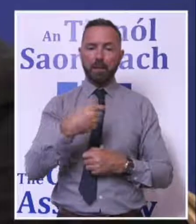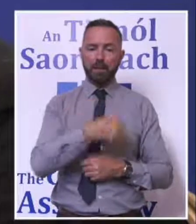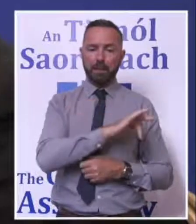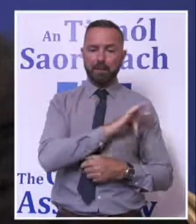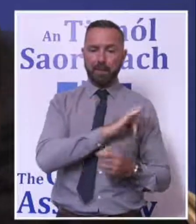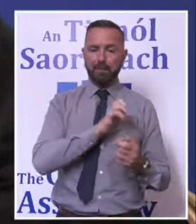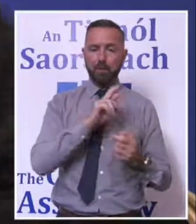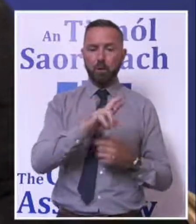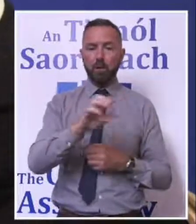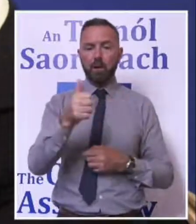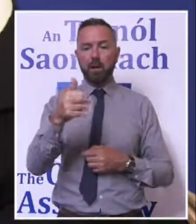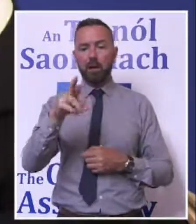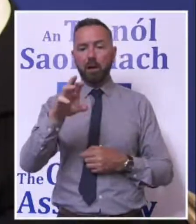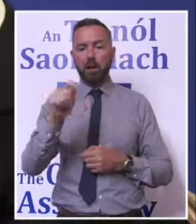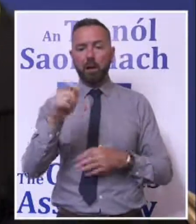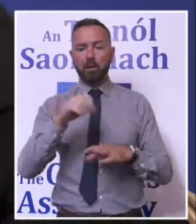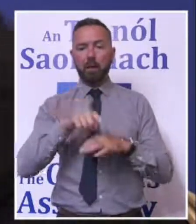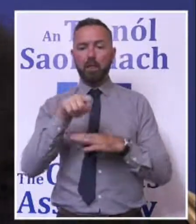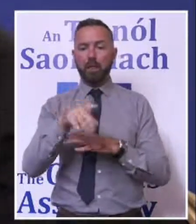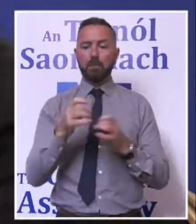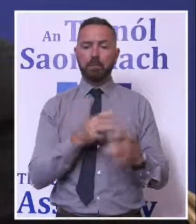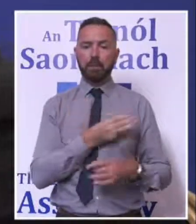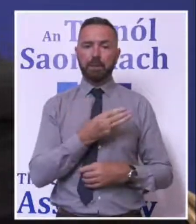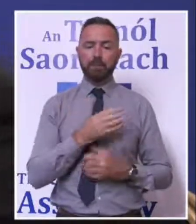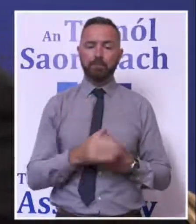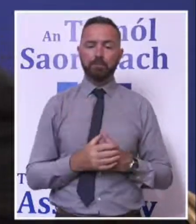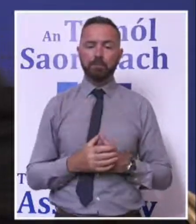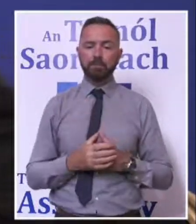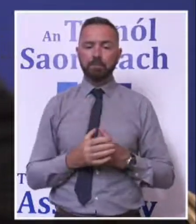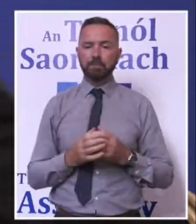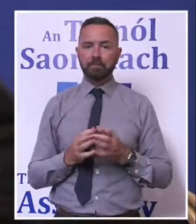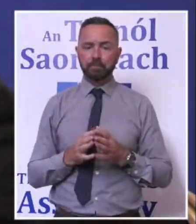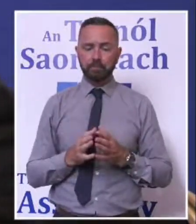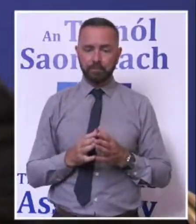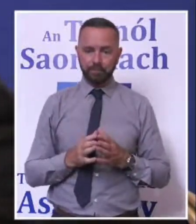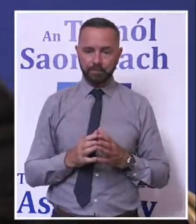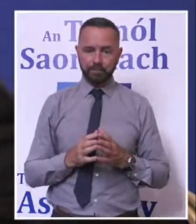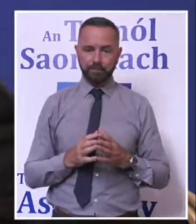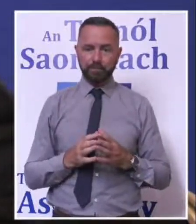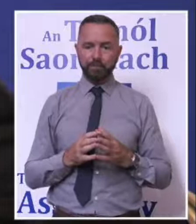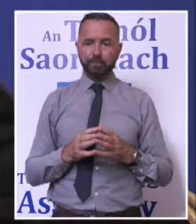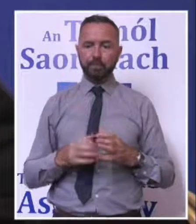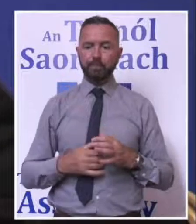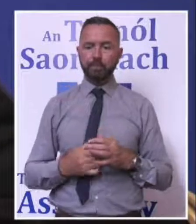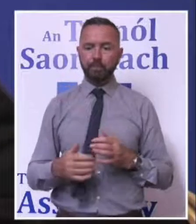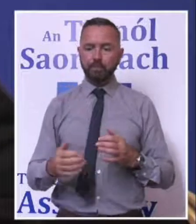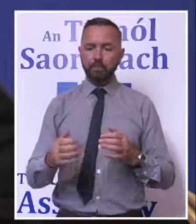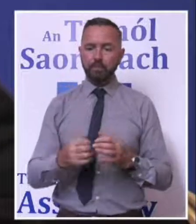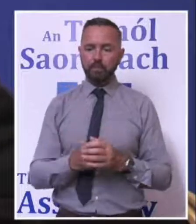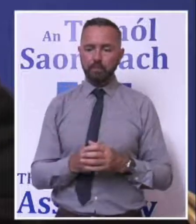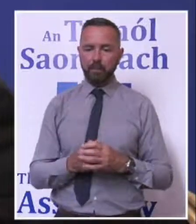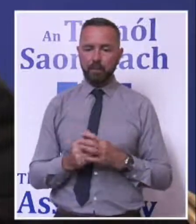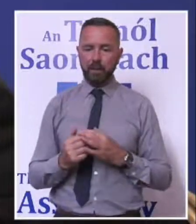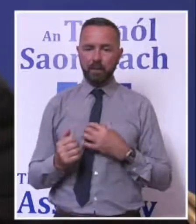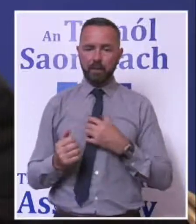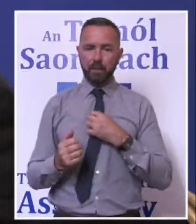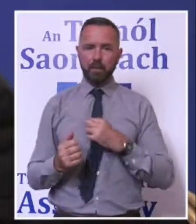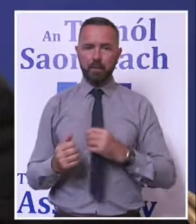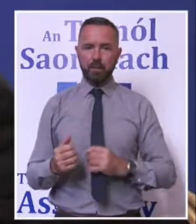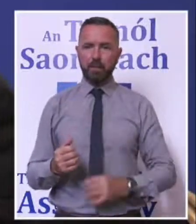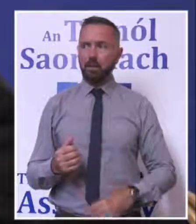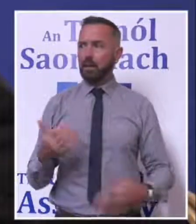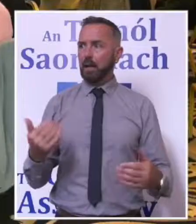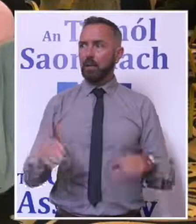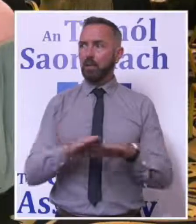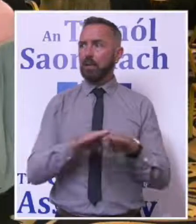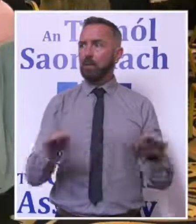Art, on that point. Thank you. Thanks for that question, Paul. Now, so we have table 11, then back to 9, 2 questions